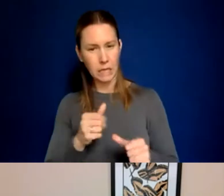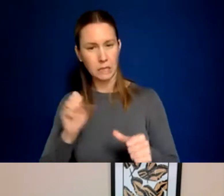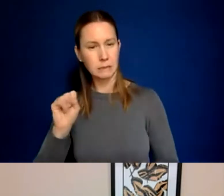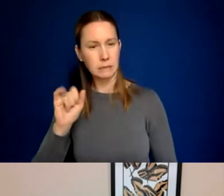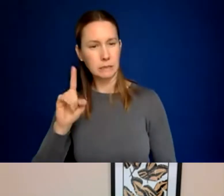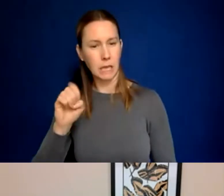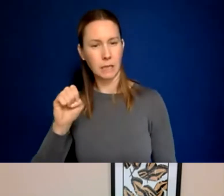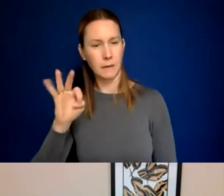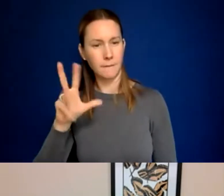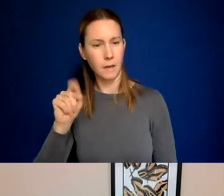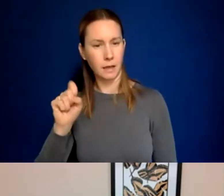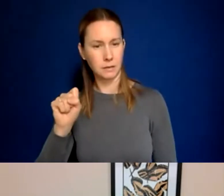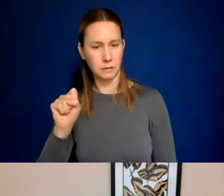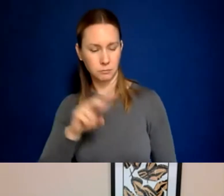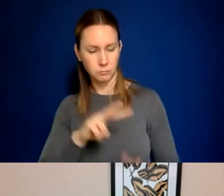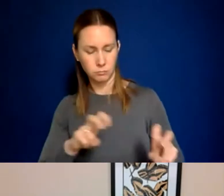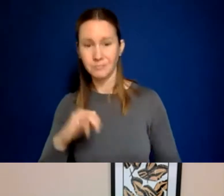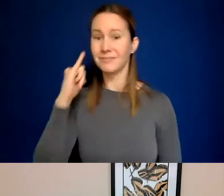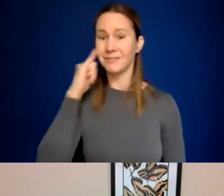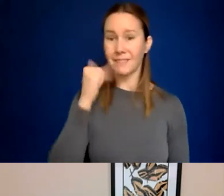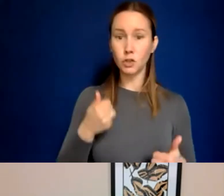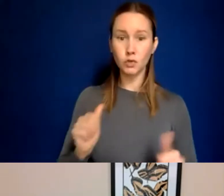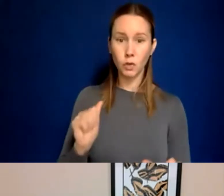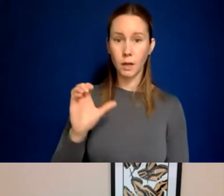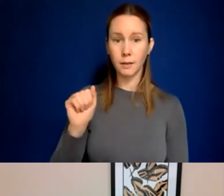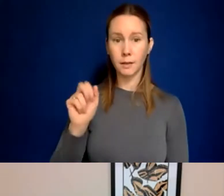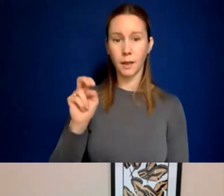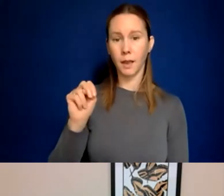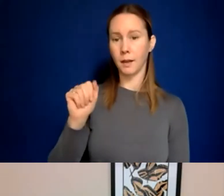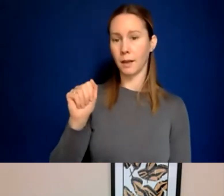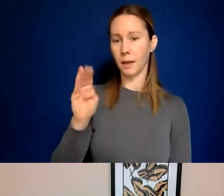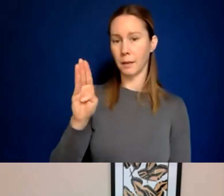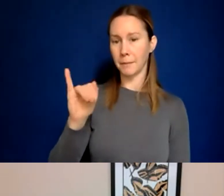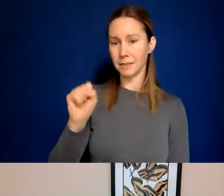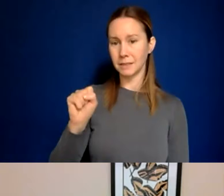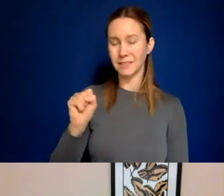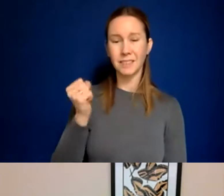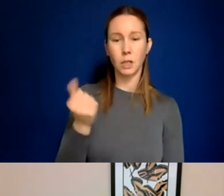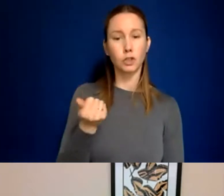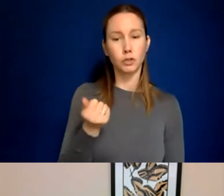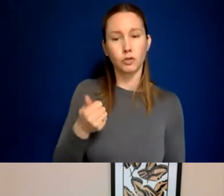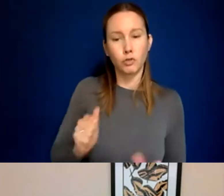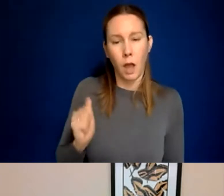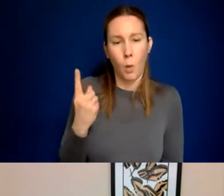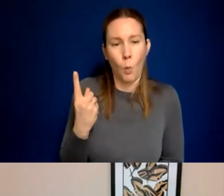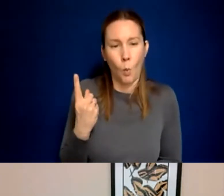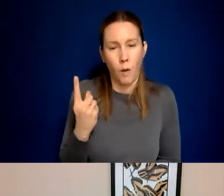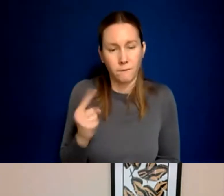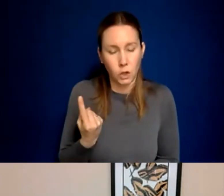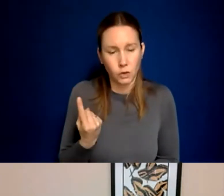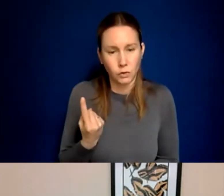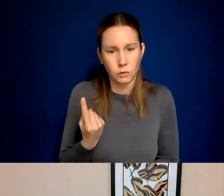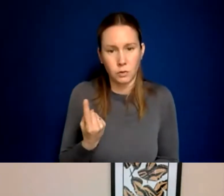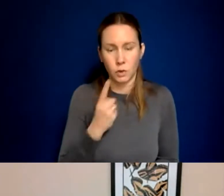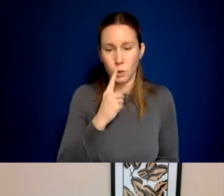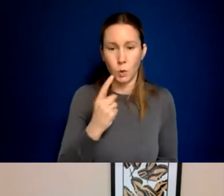you're trying cannabis products, try one thing at a time. Don't make a lot of changes of drugs or doses